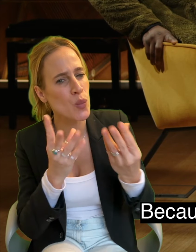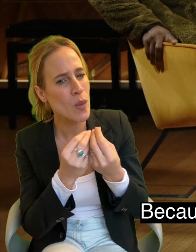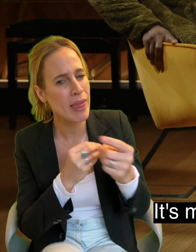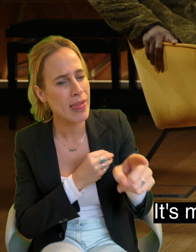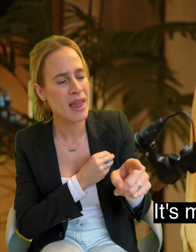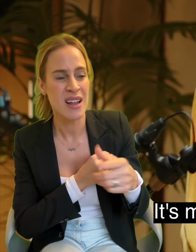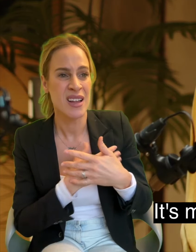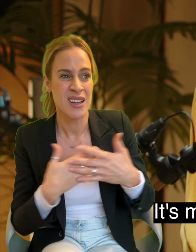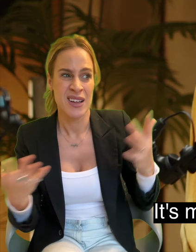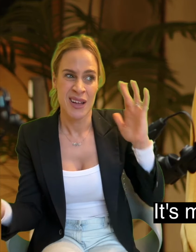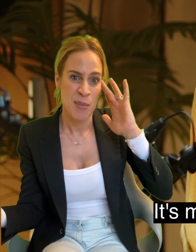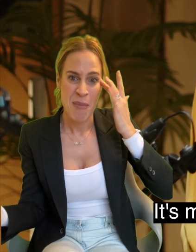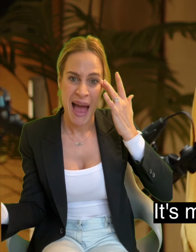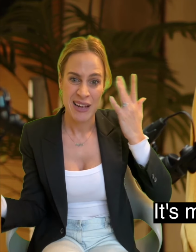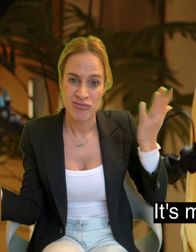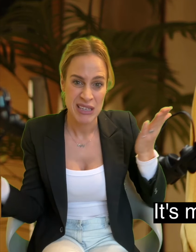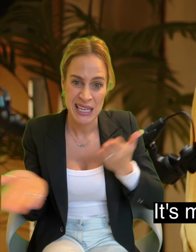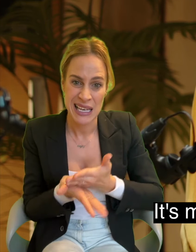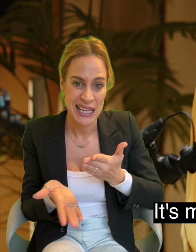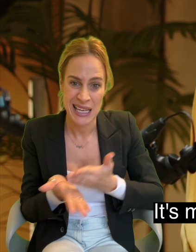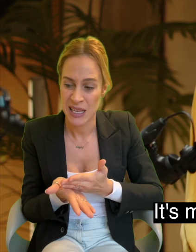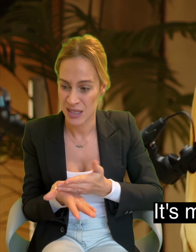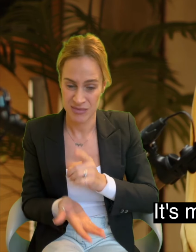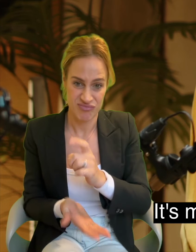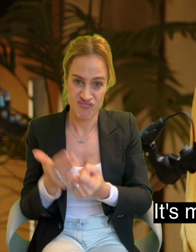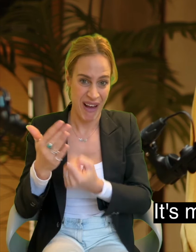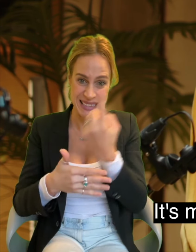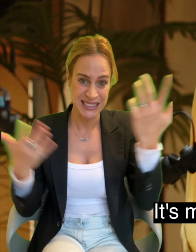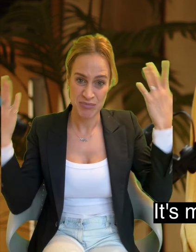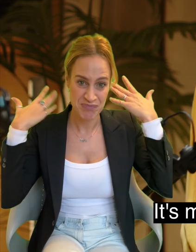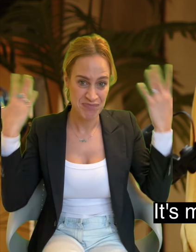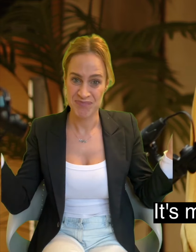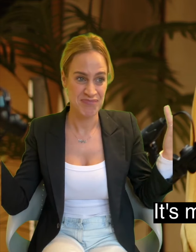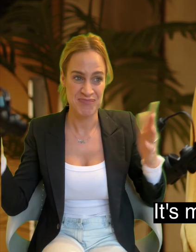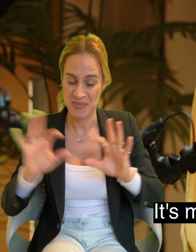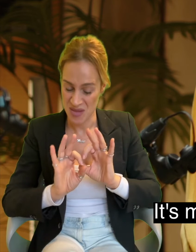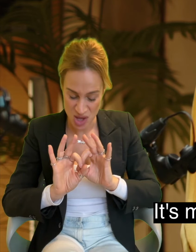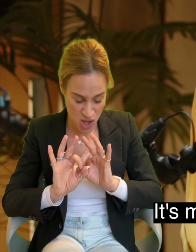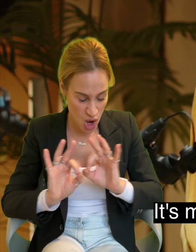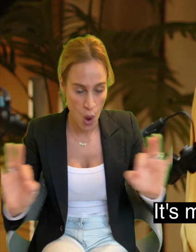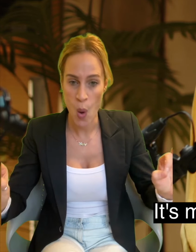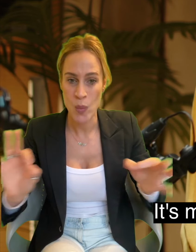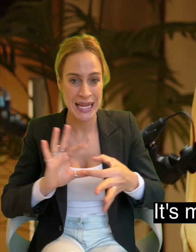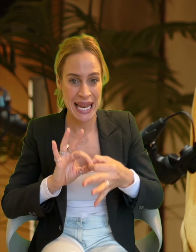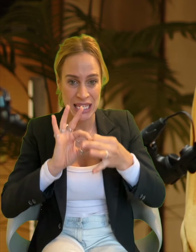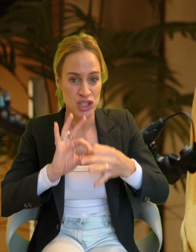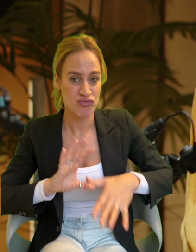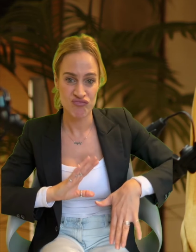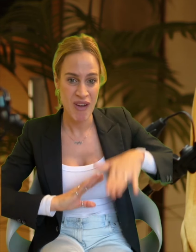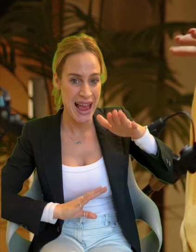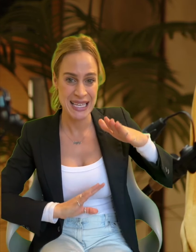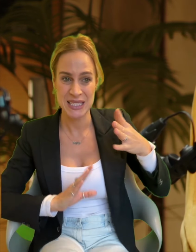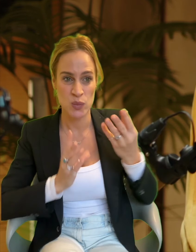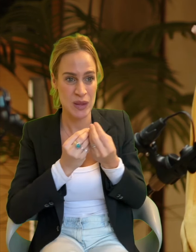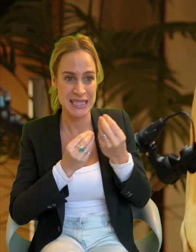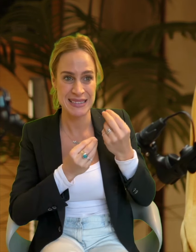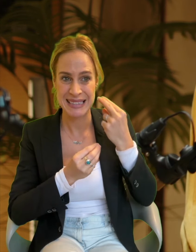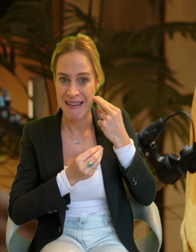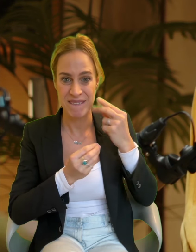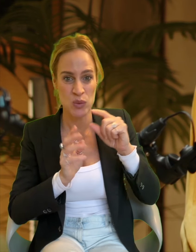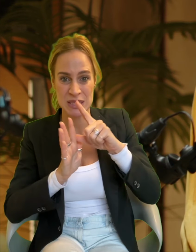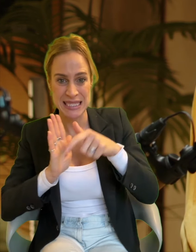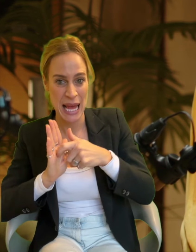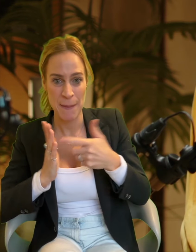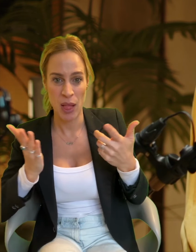is with disability. It's mad. And mine, is yours random? You don't I've got no connection. I've got no connection. Yeah. I think that's what it is. It's